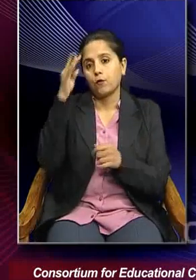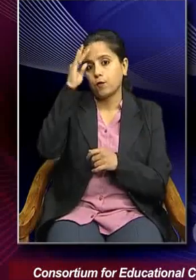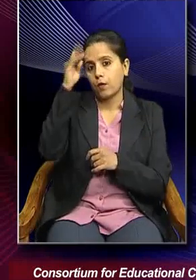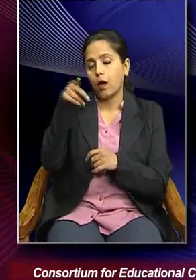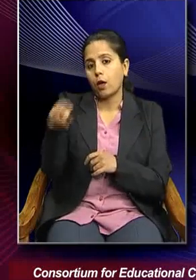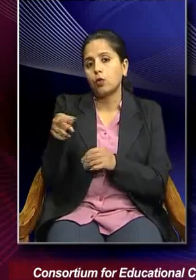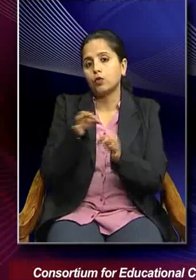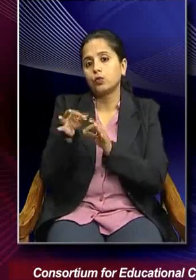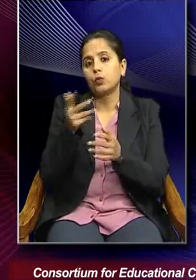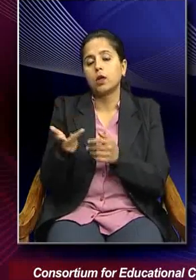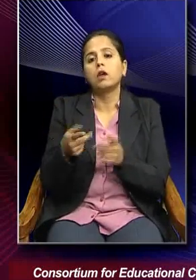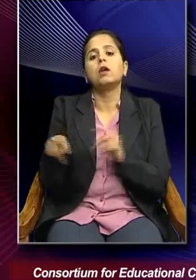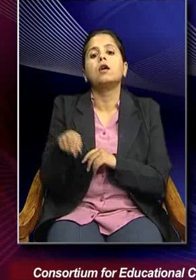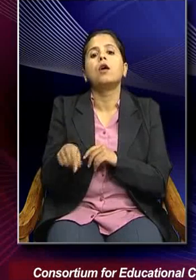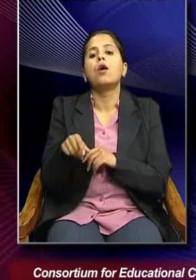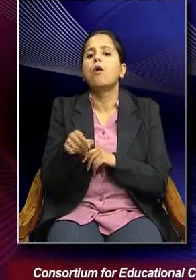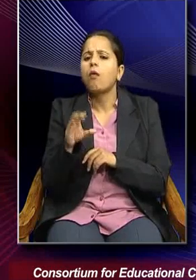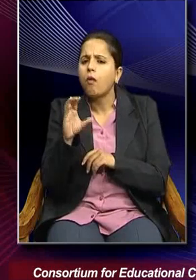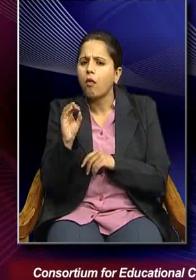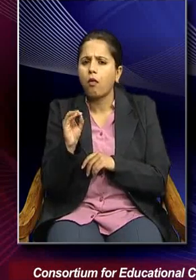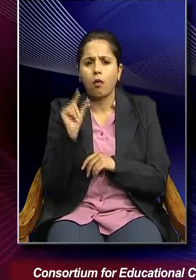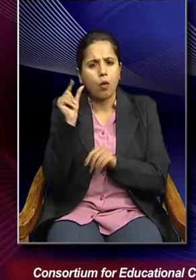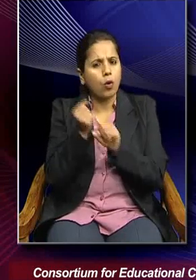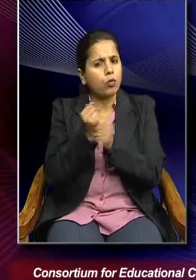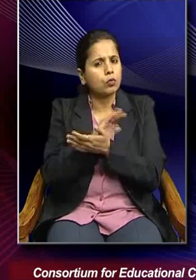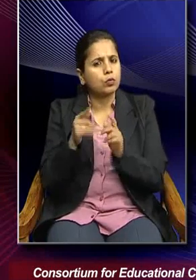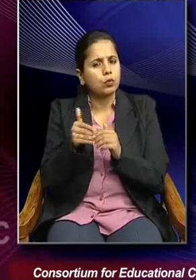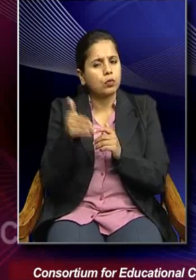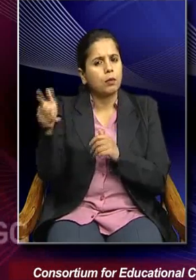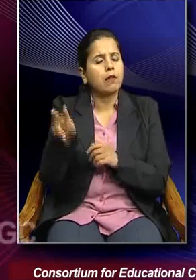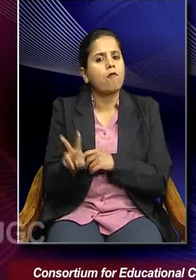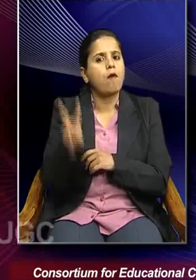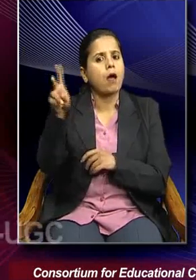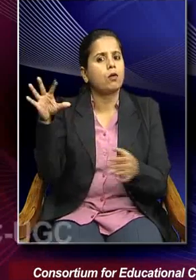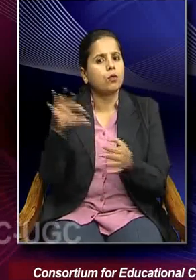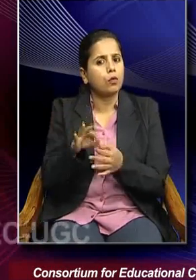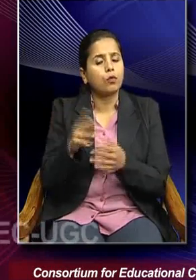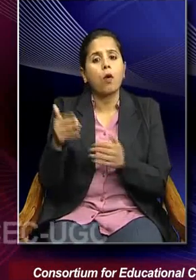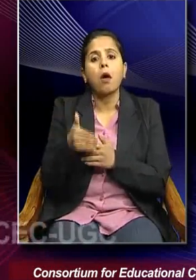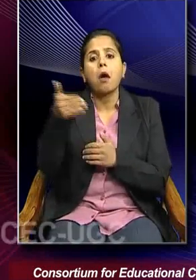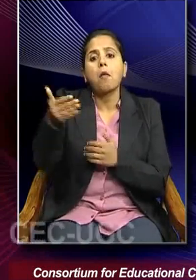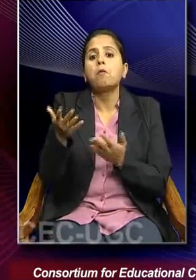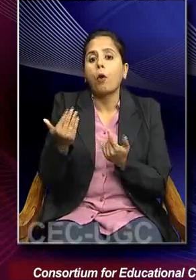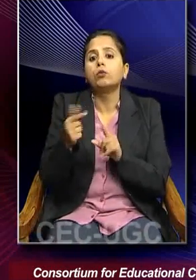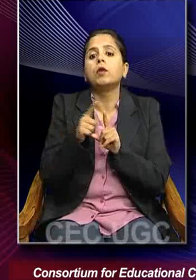deals with ought. That means it is considered with values, that what ought to be.